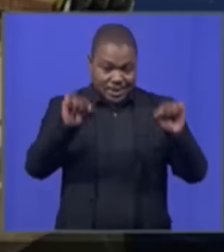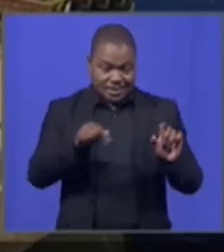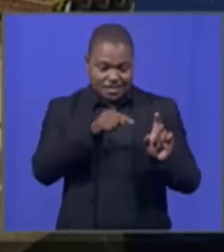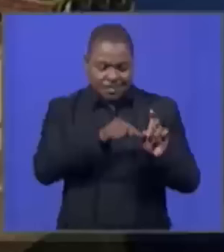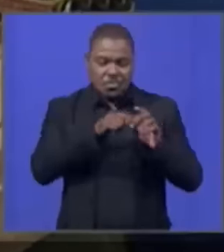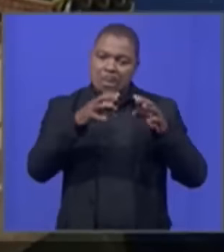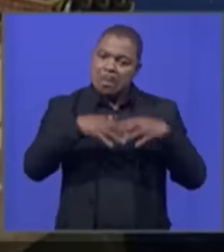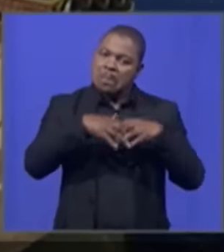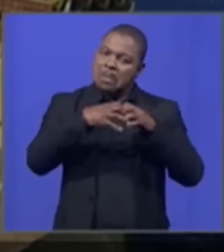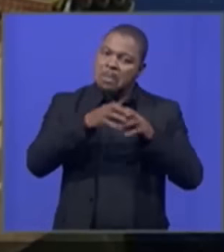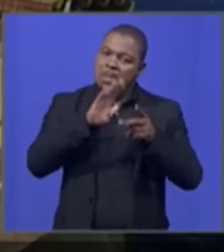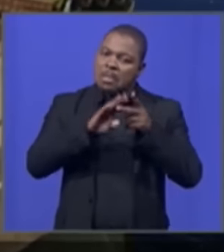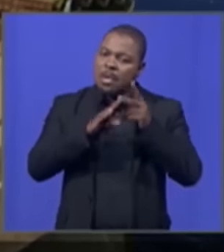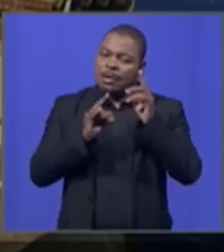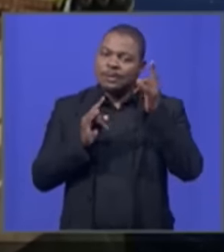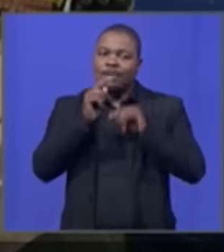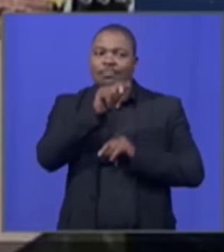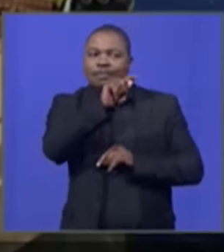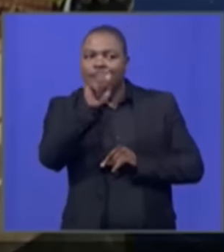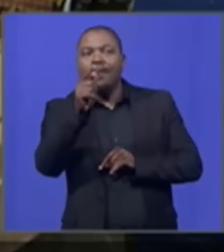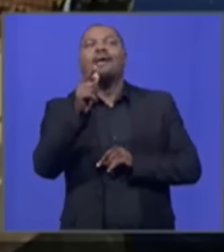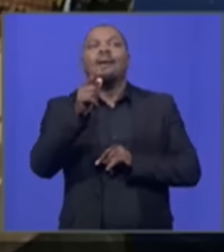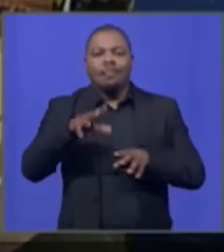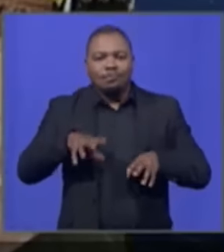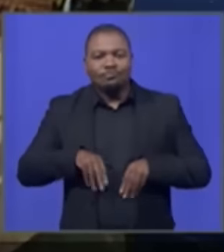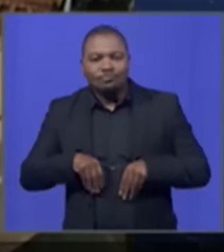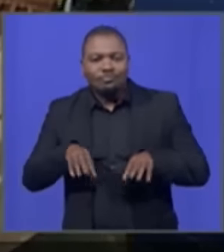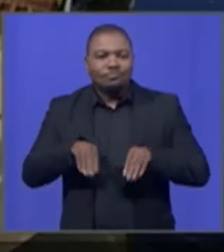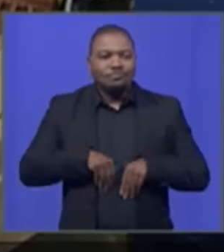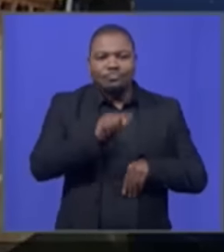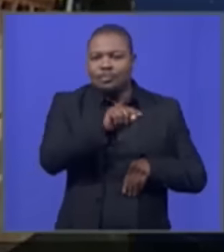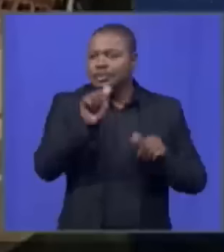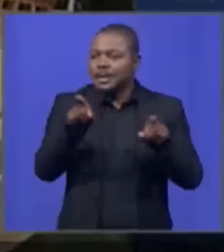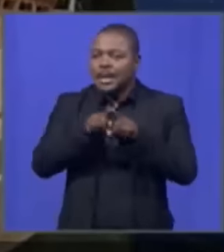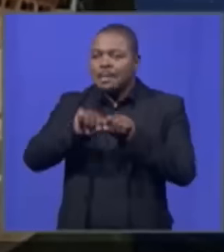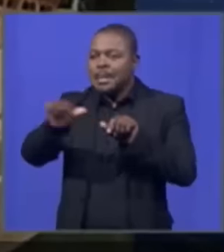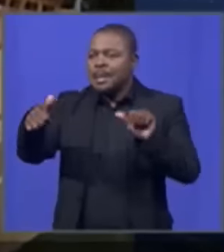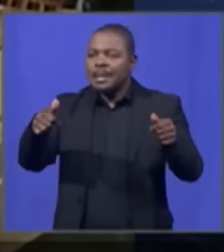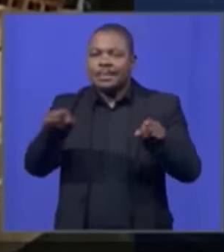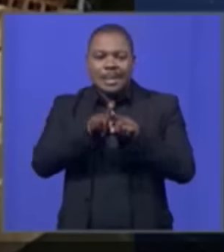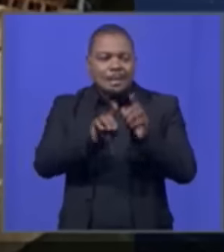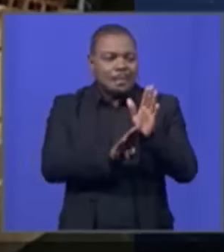la tlhomiwa le go amogela kwa ditoropong tse dingwe go ralala naga.